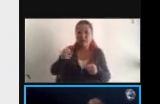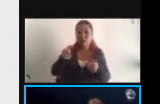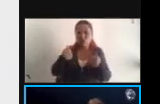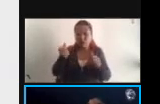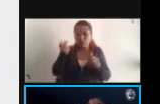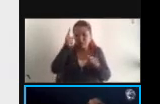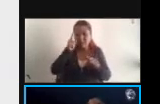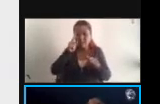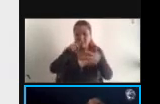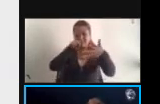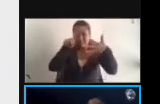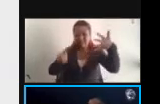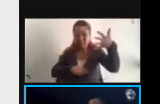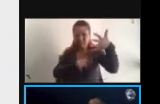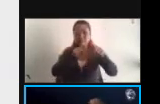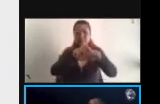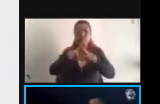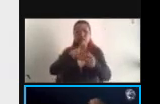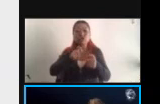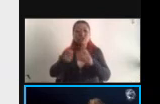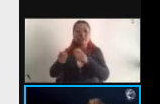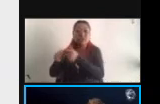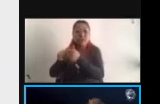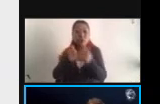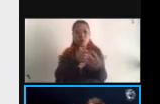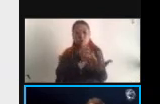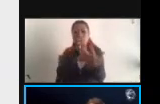changes and trying to accommodate them.